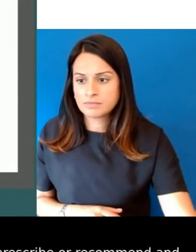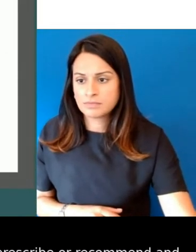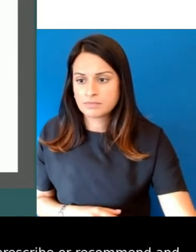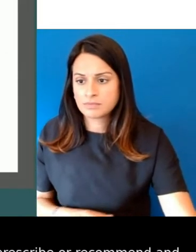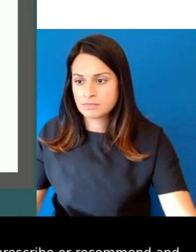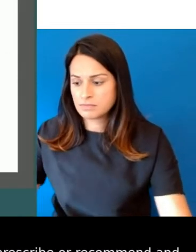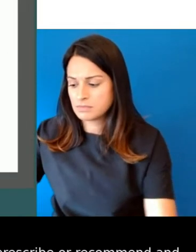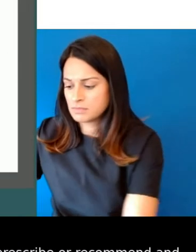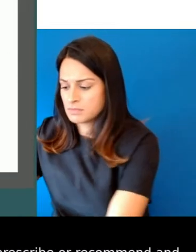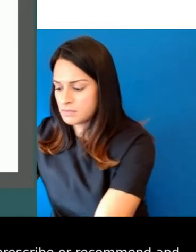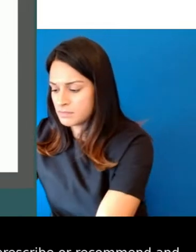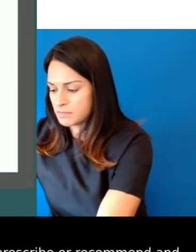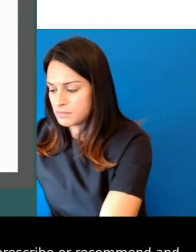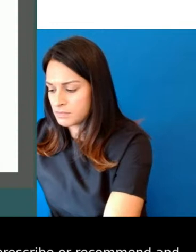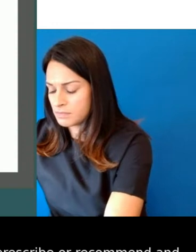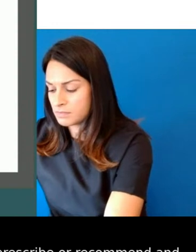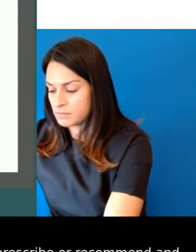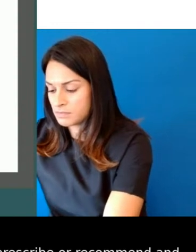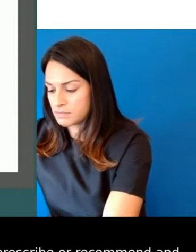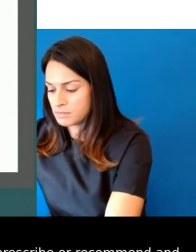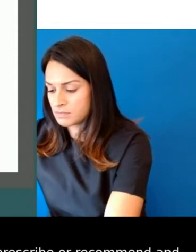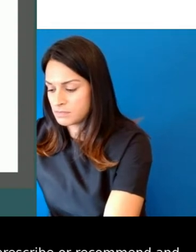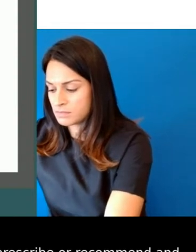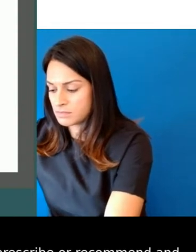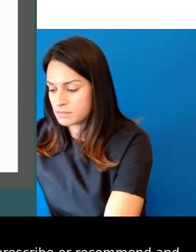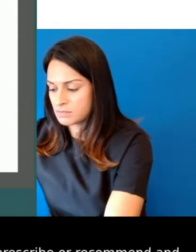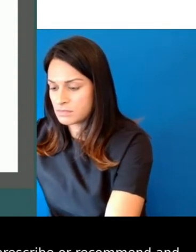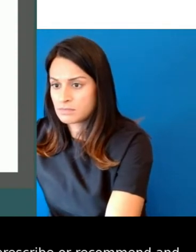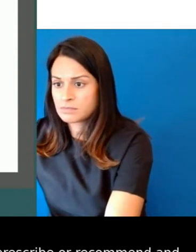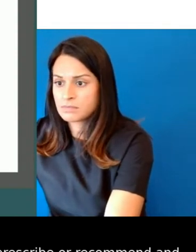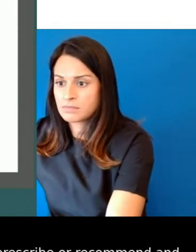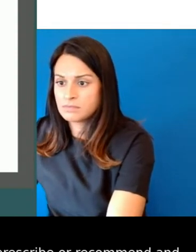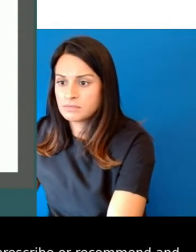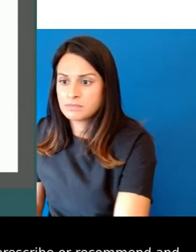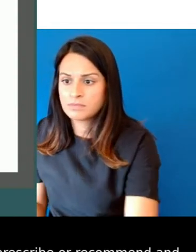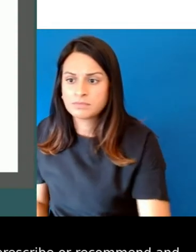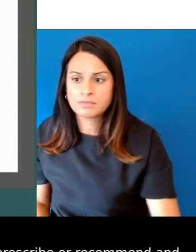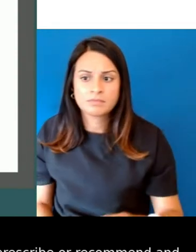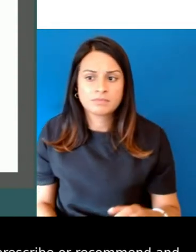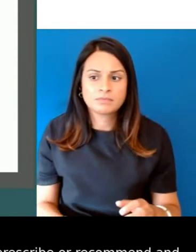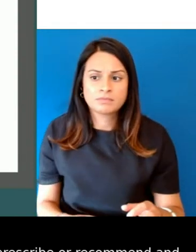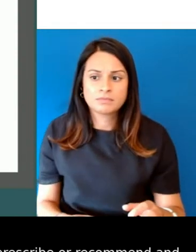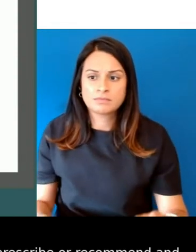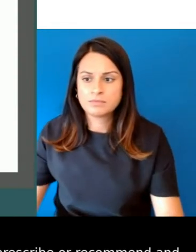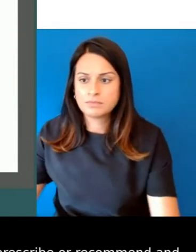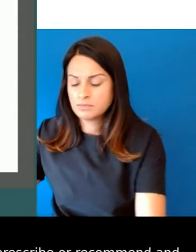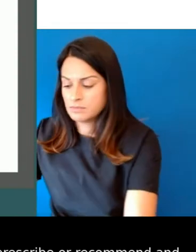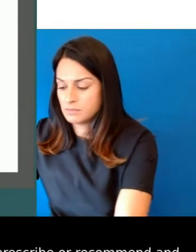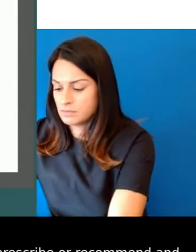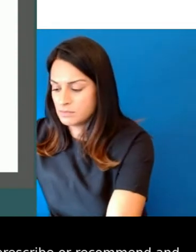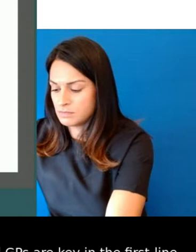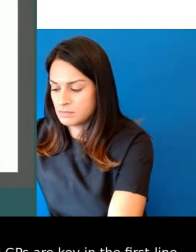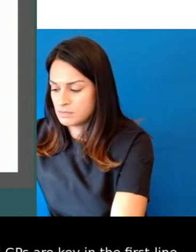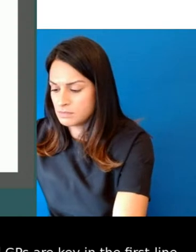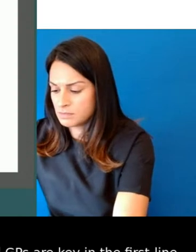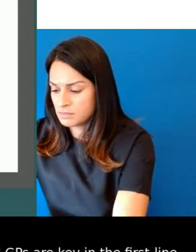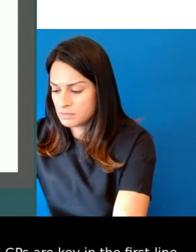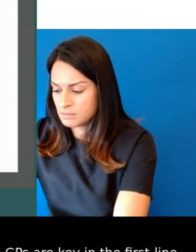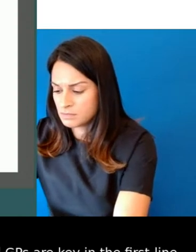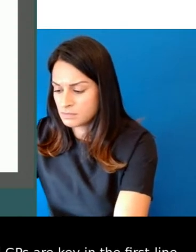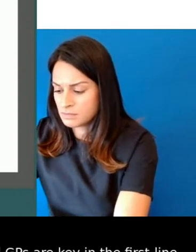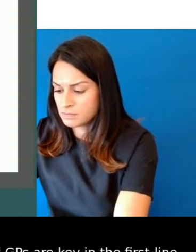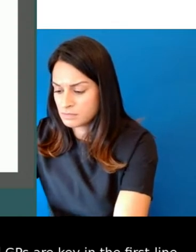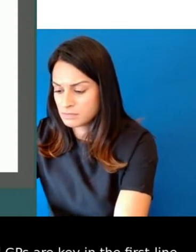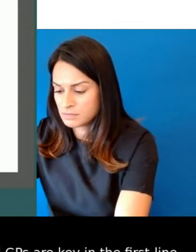are key in the um in the first first line management so the other guidelines that are available